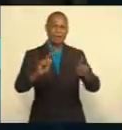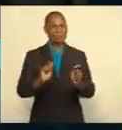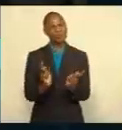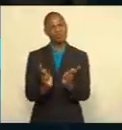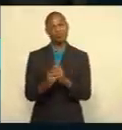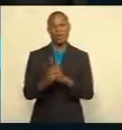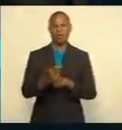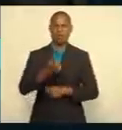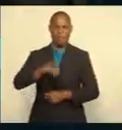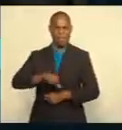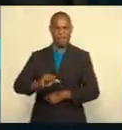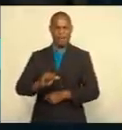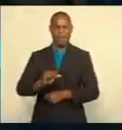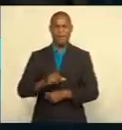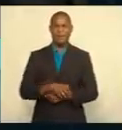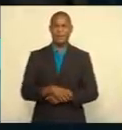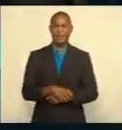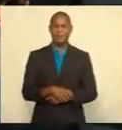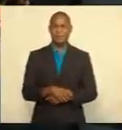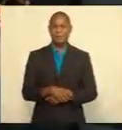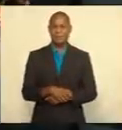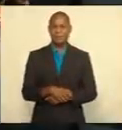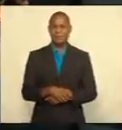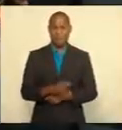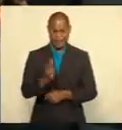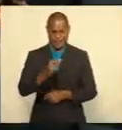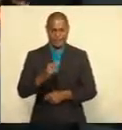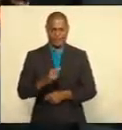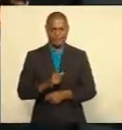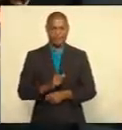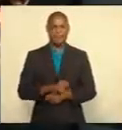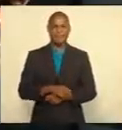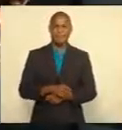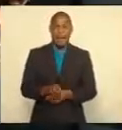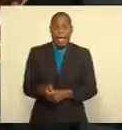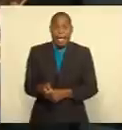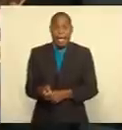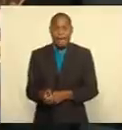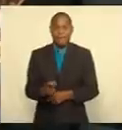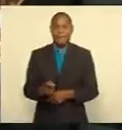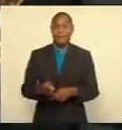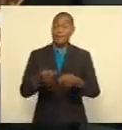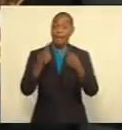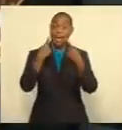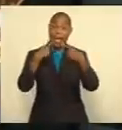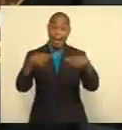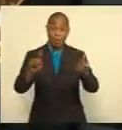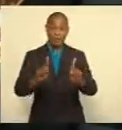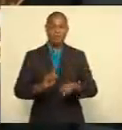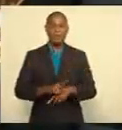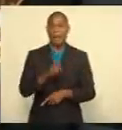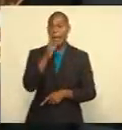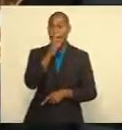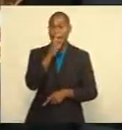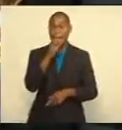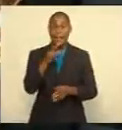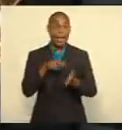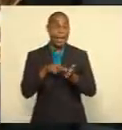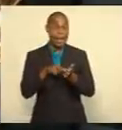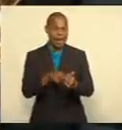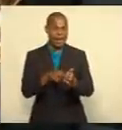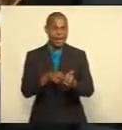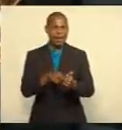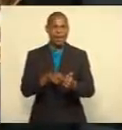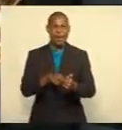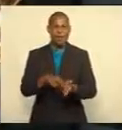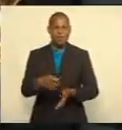behavior? Edwin, following the announcement that was made earlier today, Fijians in Nadi will be more